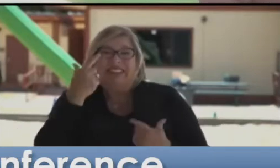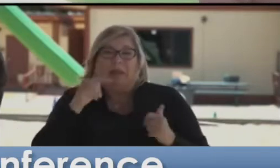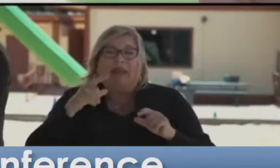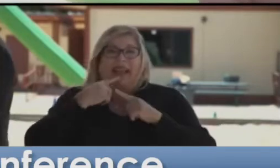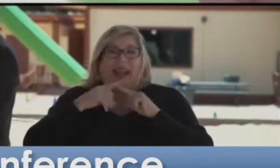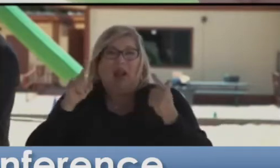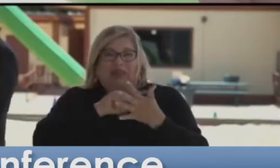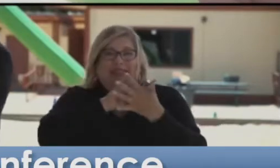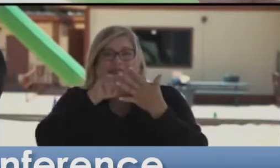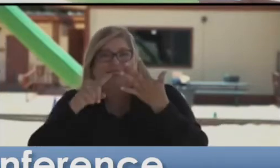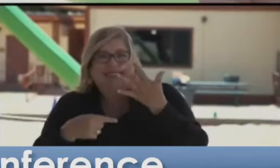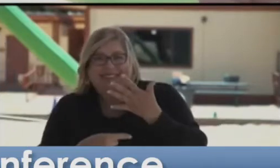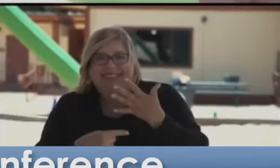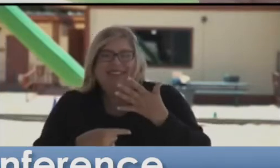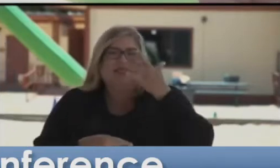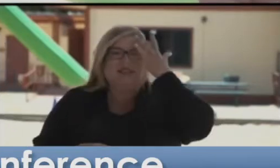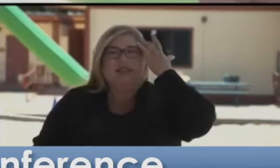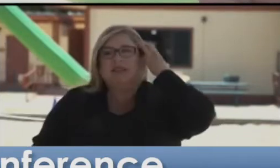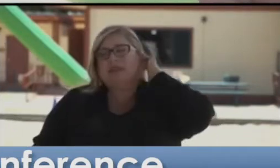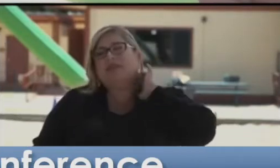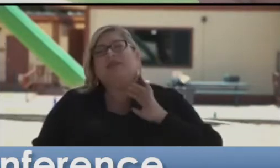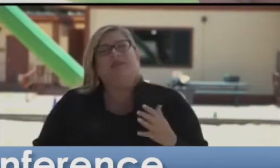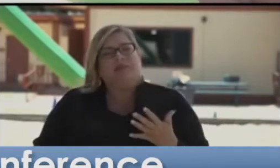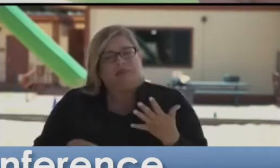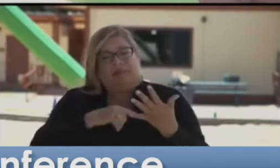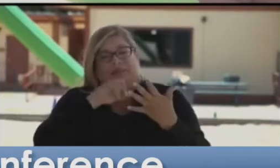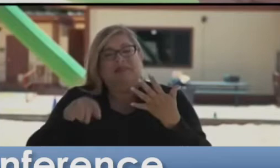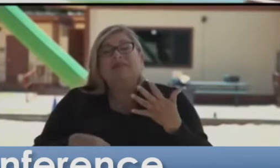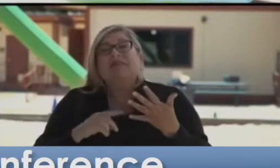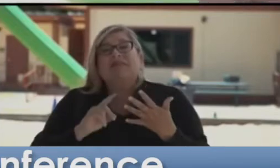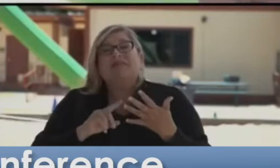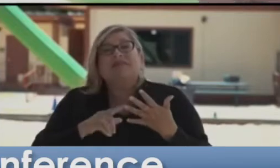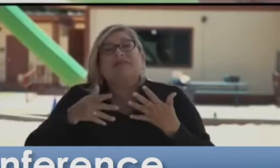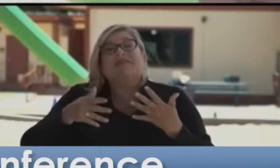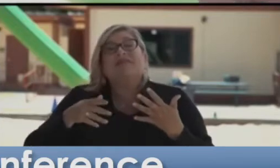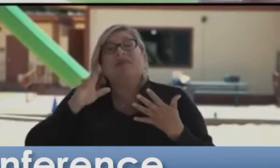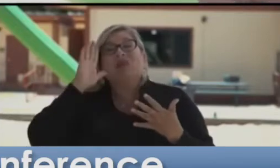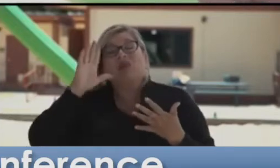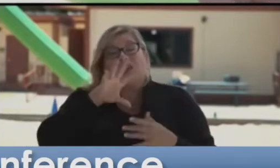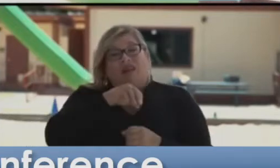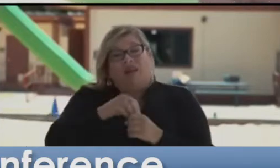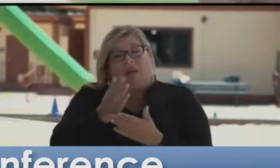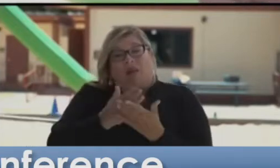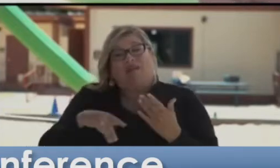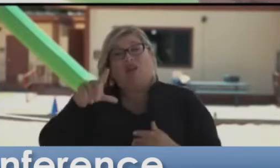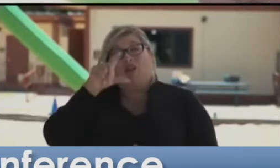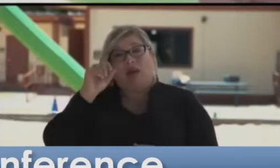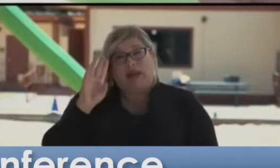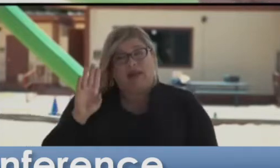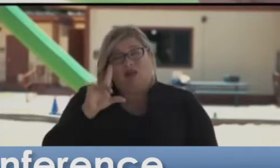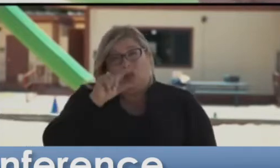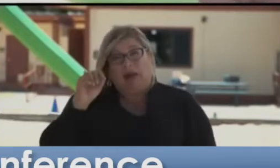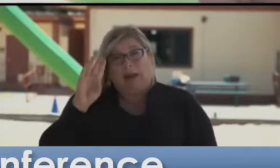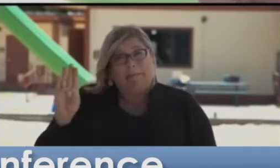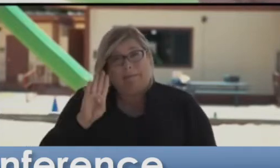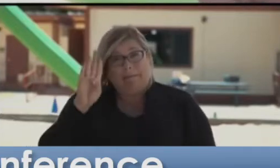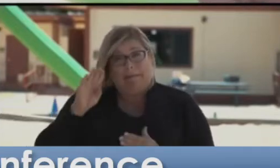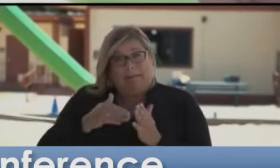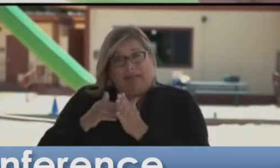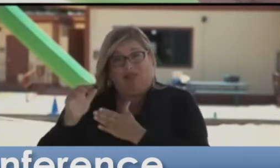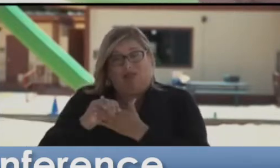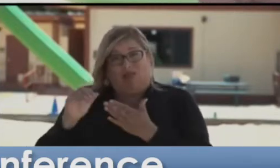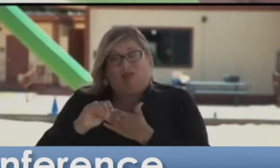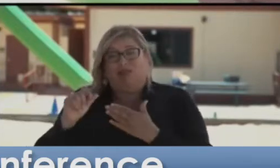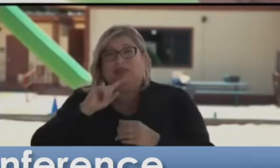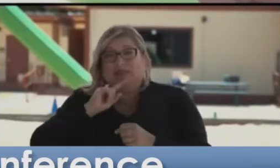me briefly sum up the remaining three as part of this $20 billion transformational commitment